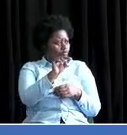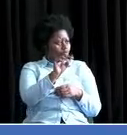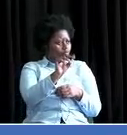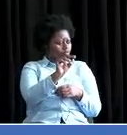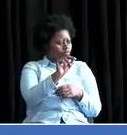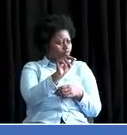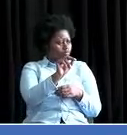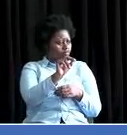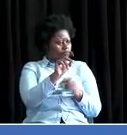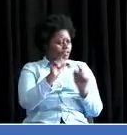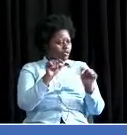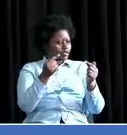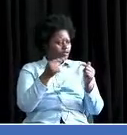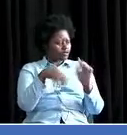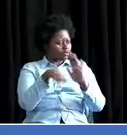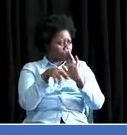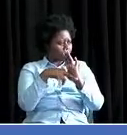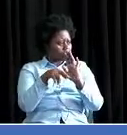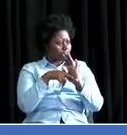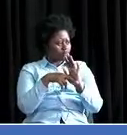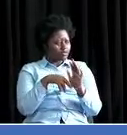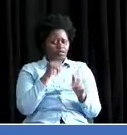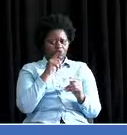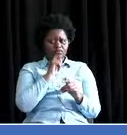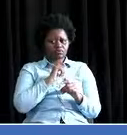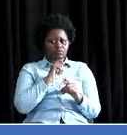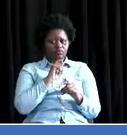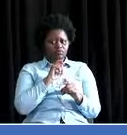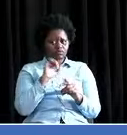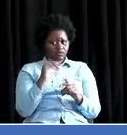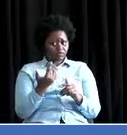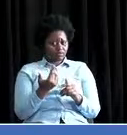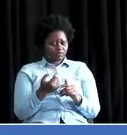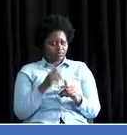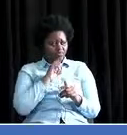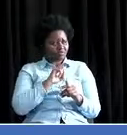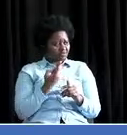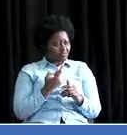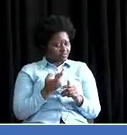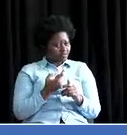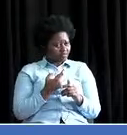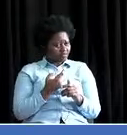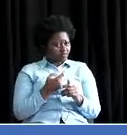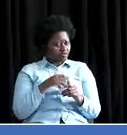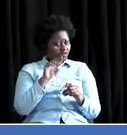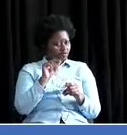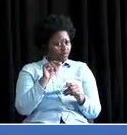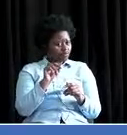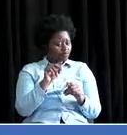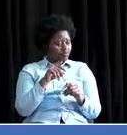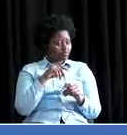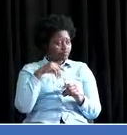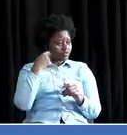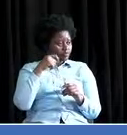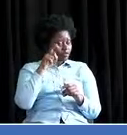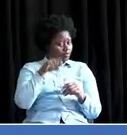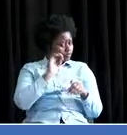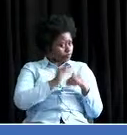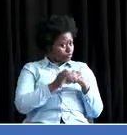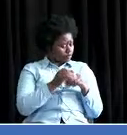No, Speaker. I cannot be referred to as being useless, Speaker. Councillor Mtetwa. I'm just wanting No, Speaker, you must protect me,